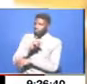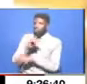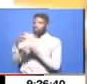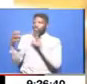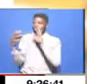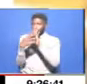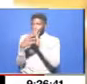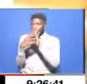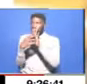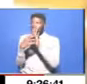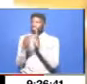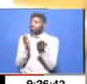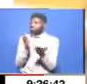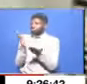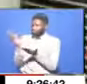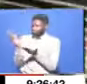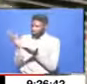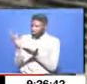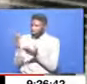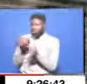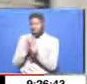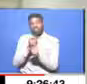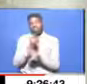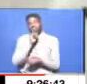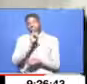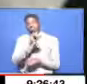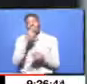a dossier linking him to corruption.